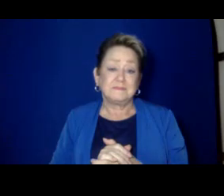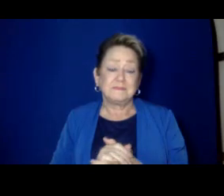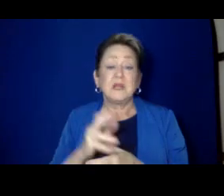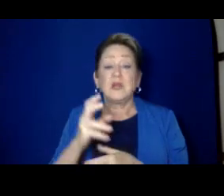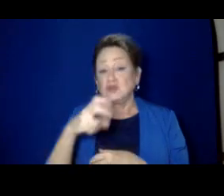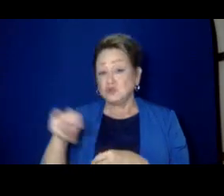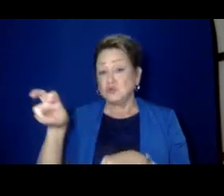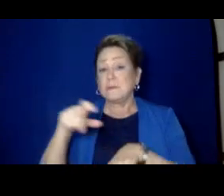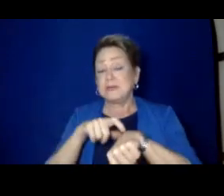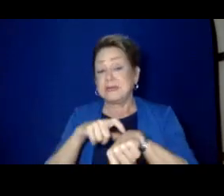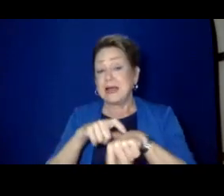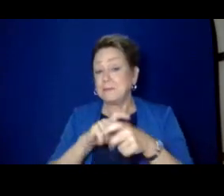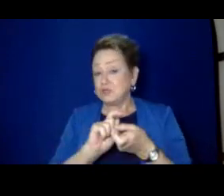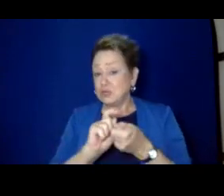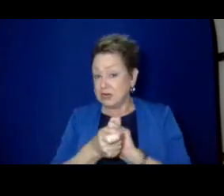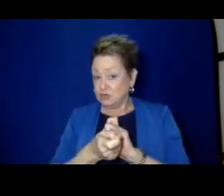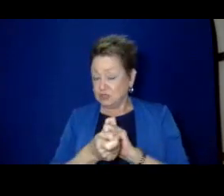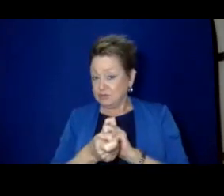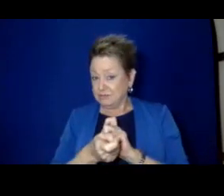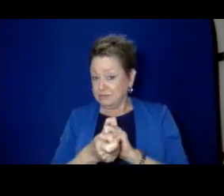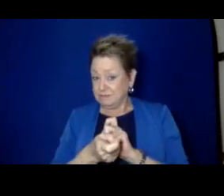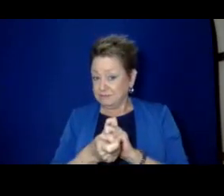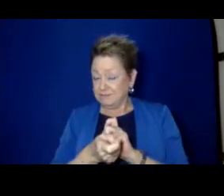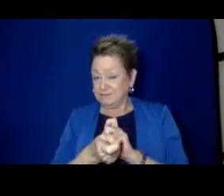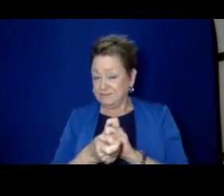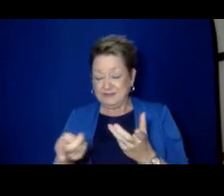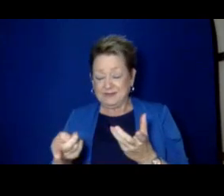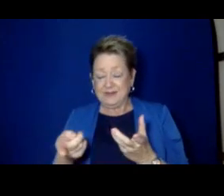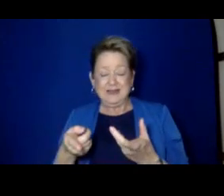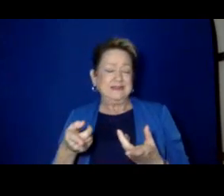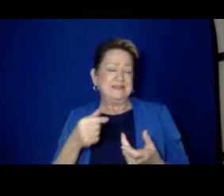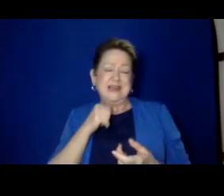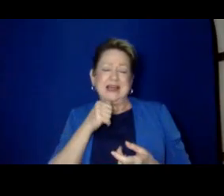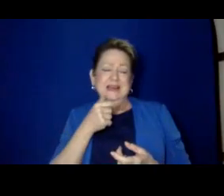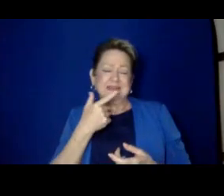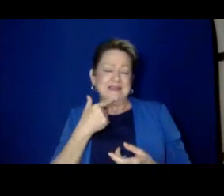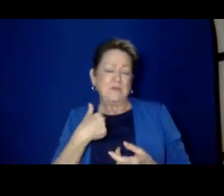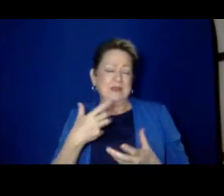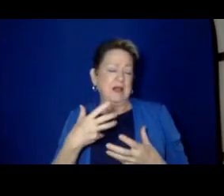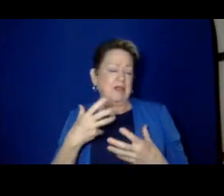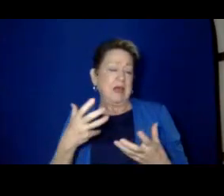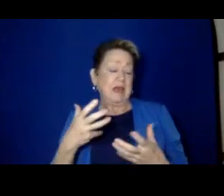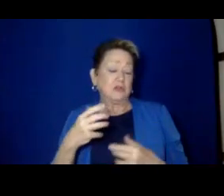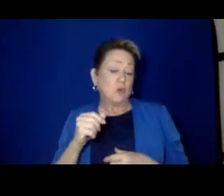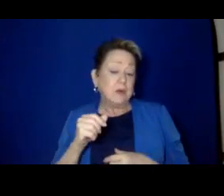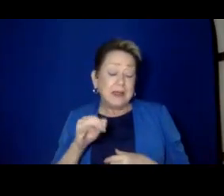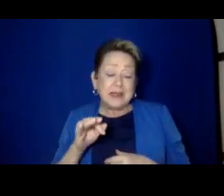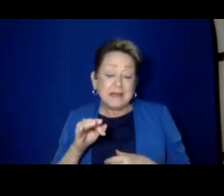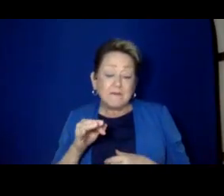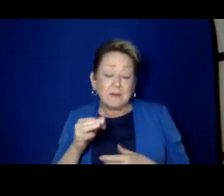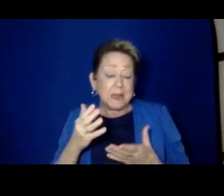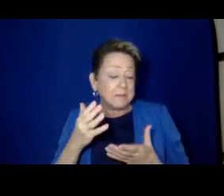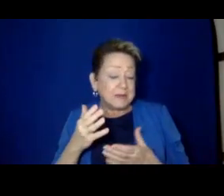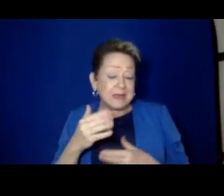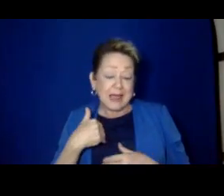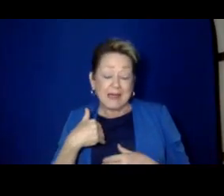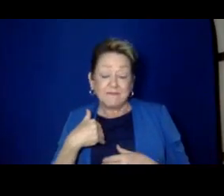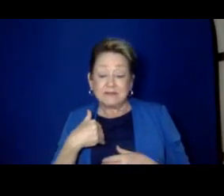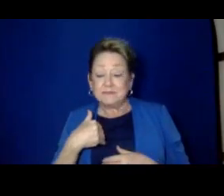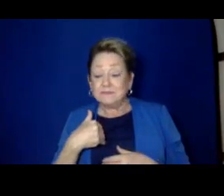trip time changes that are occurring for routes, it doesn't really tell me much. So, even if there was just an indicator